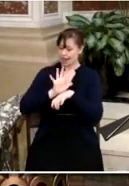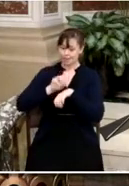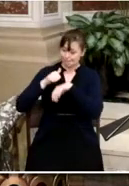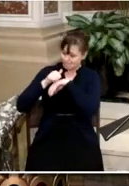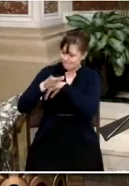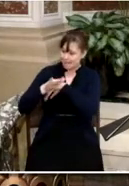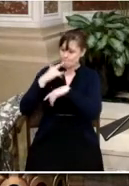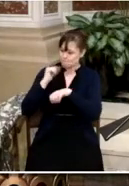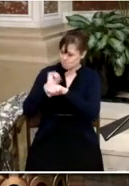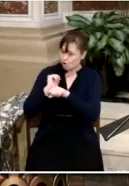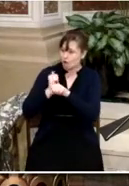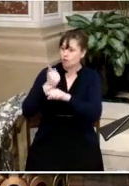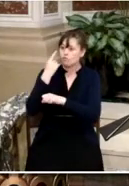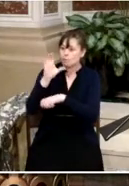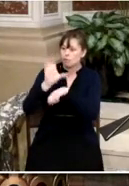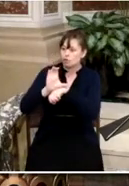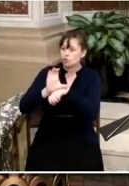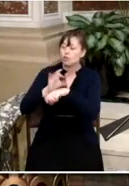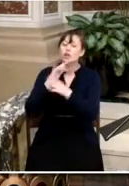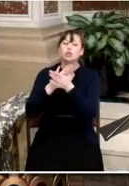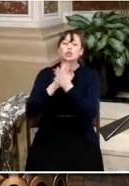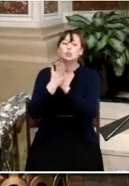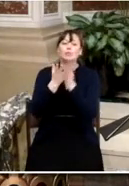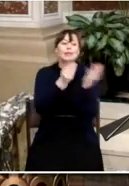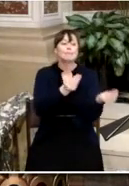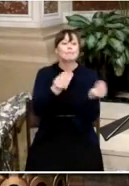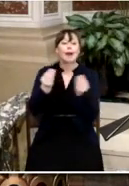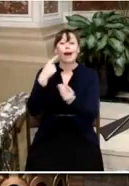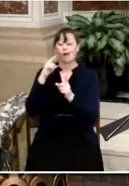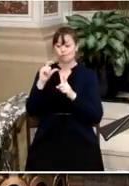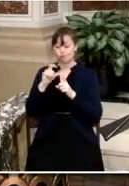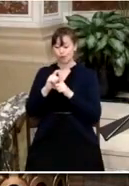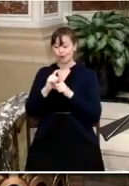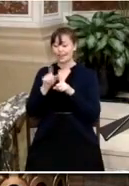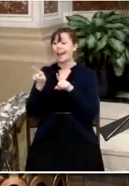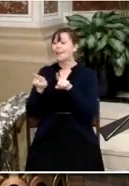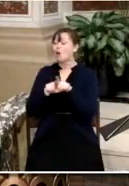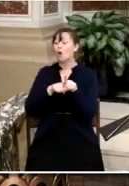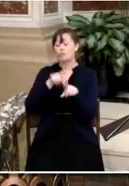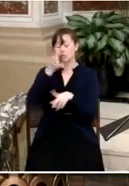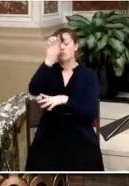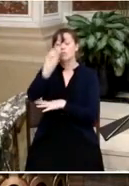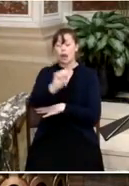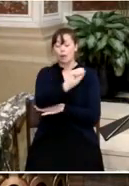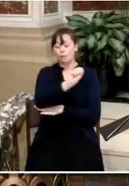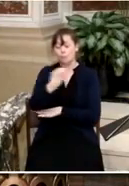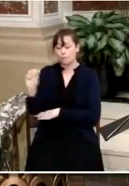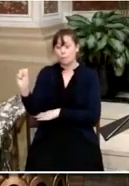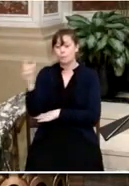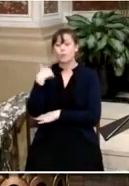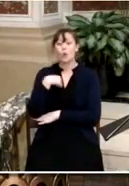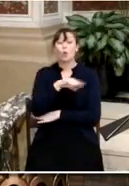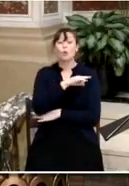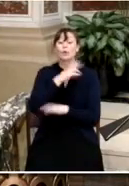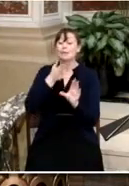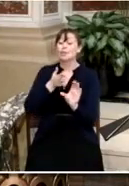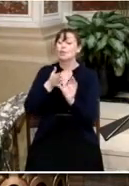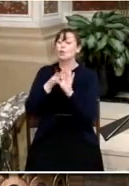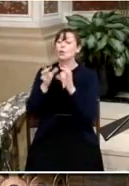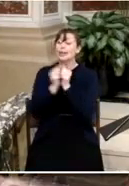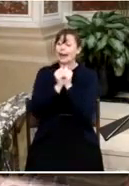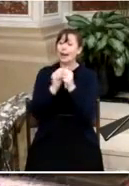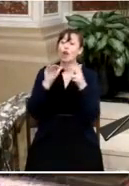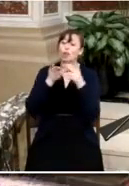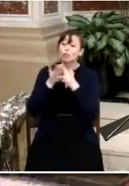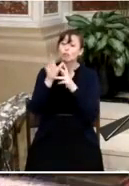church to be ministers of word and sacrament. We have been united through